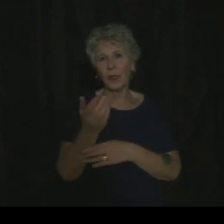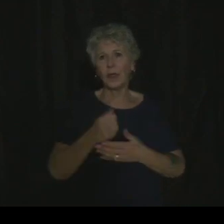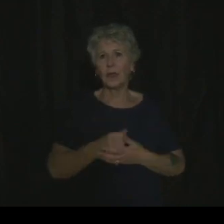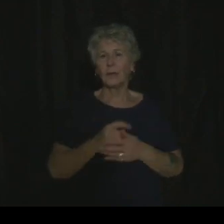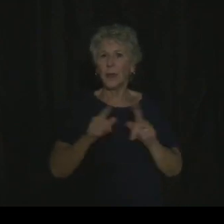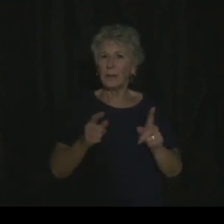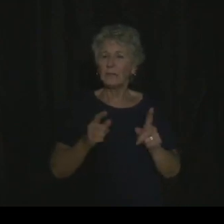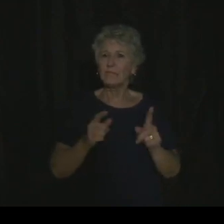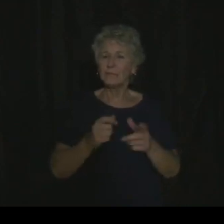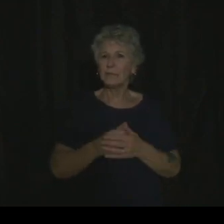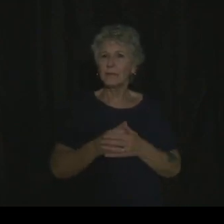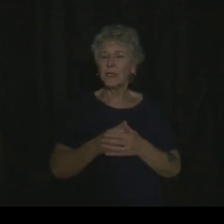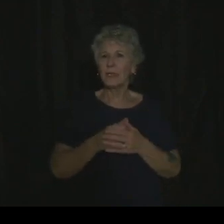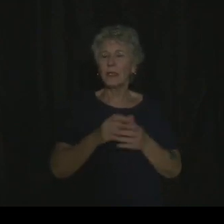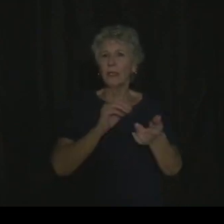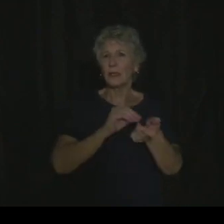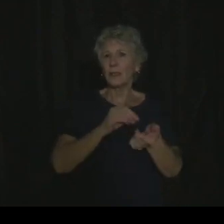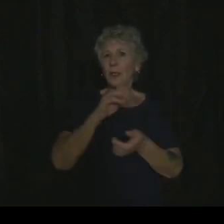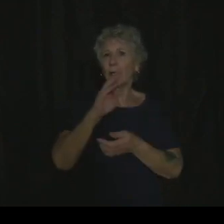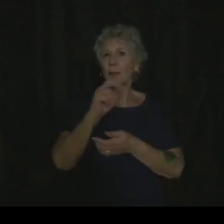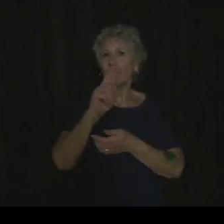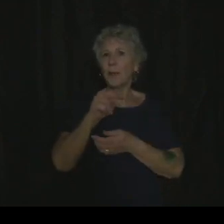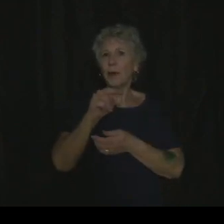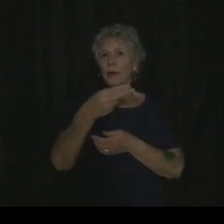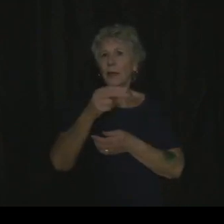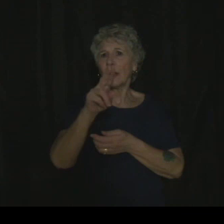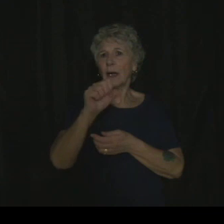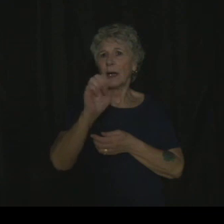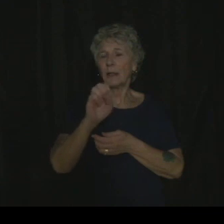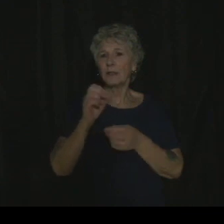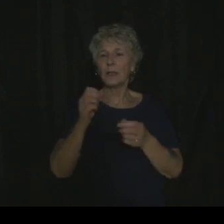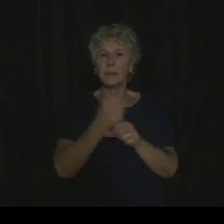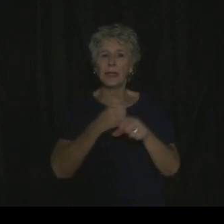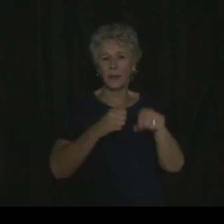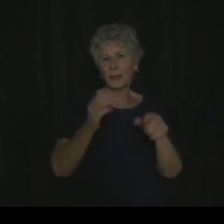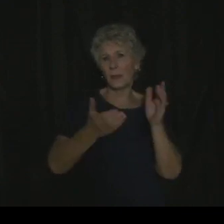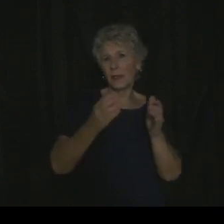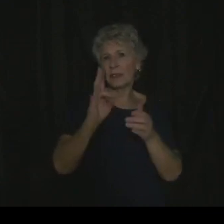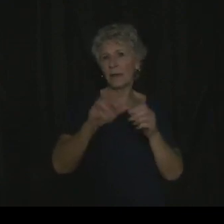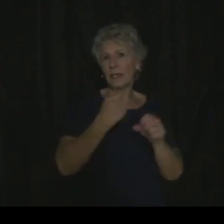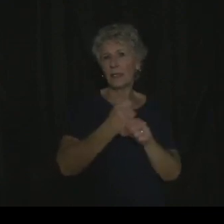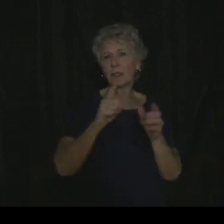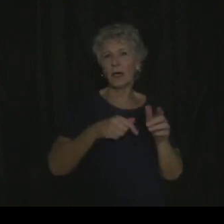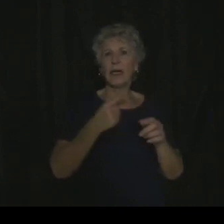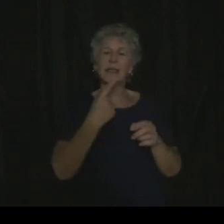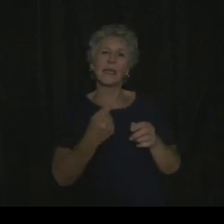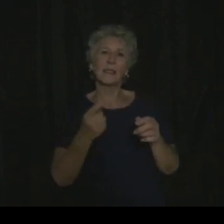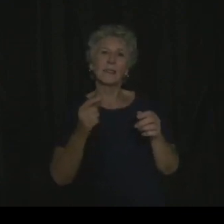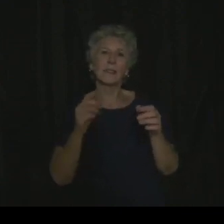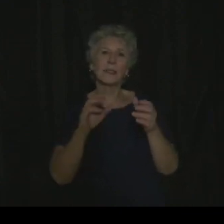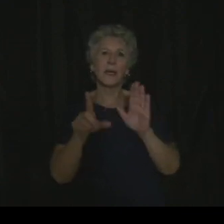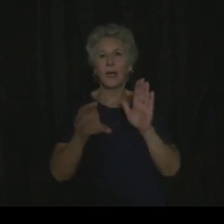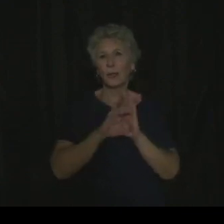point. Dr. Barnhouse made this comparison over 70 years ago. He tells the graphic story of a little boy